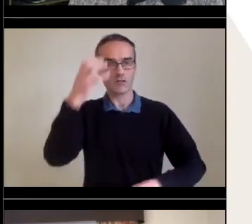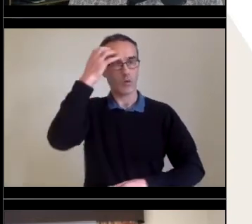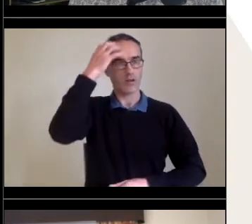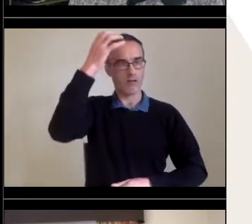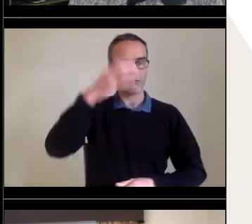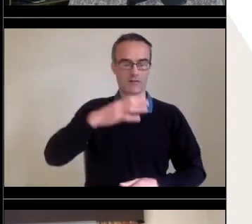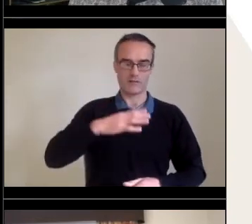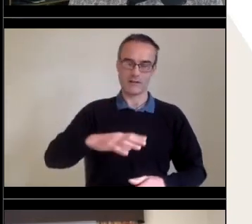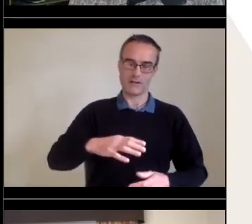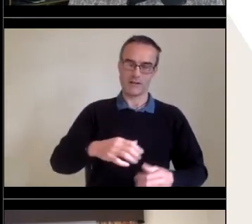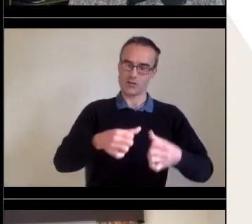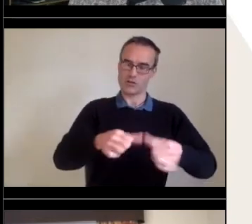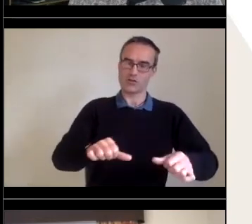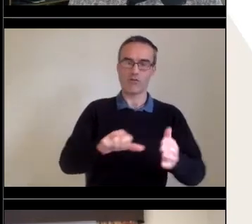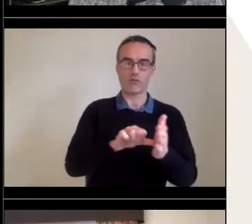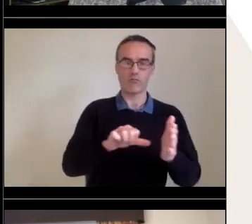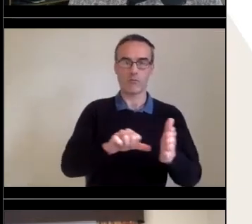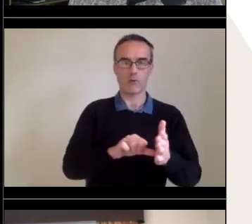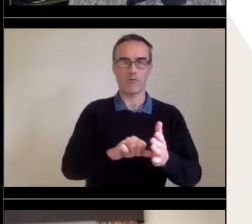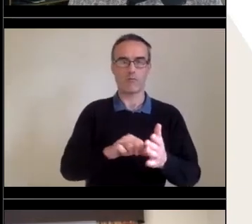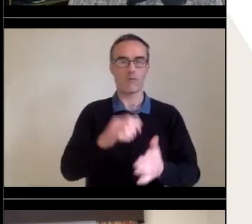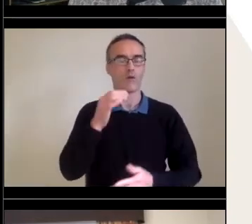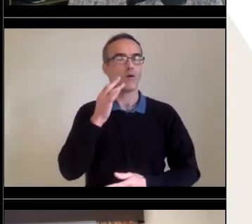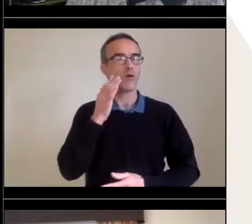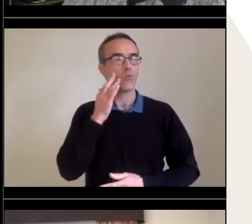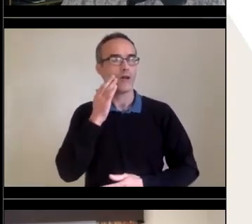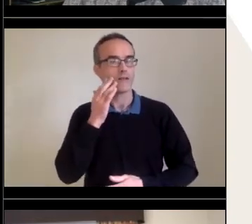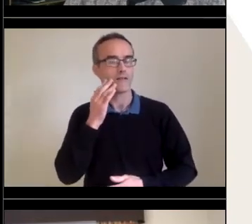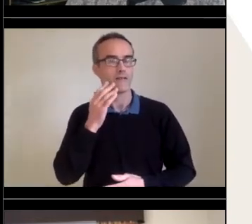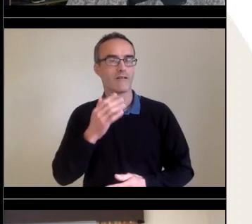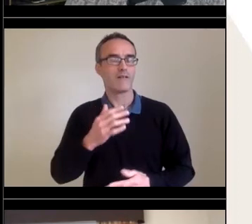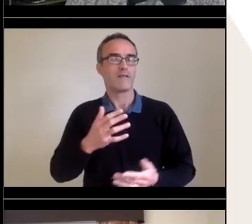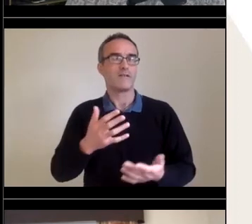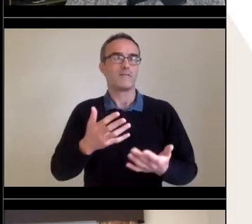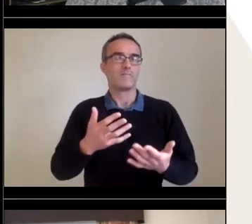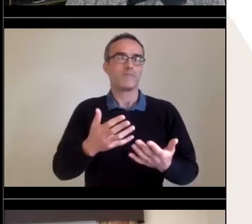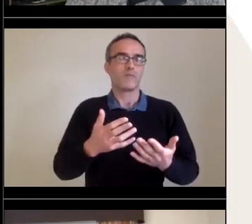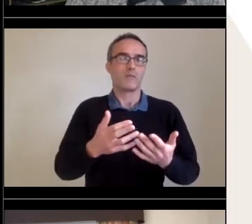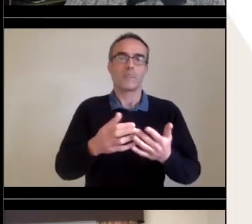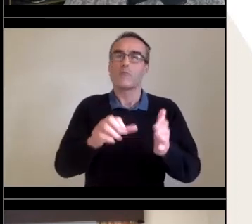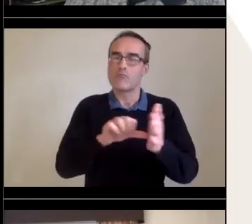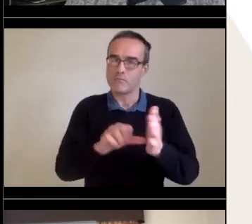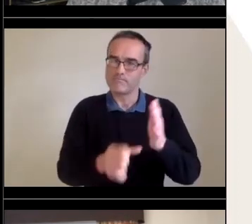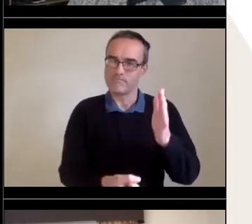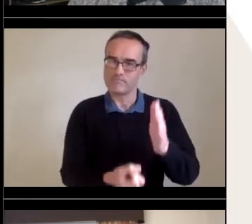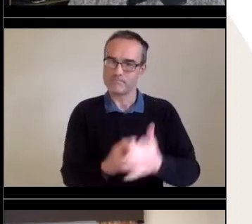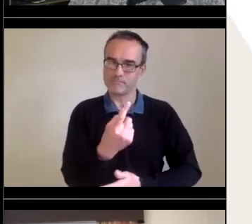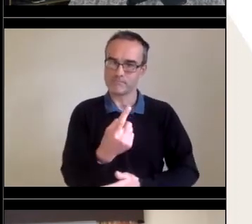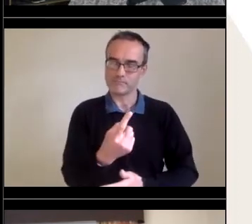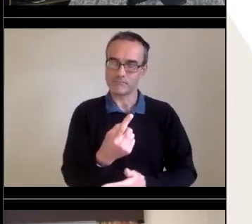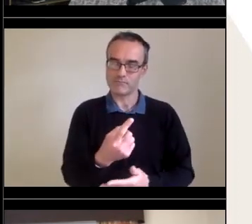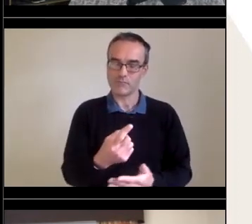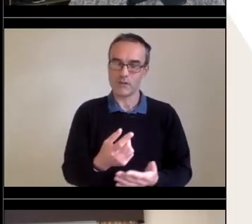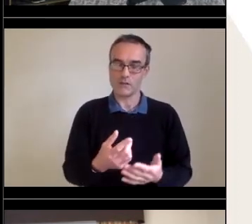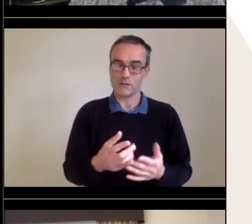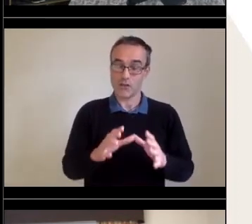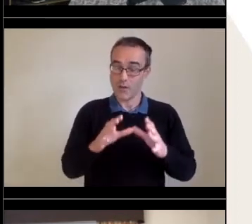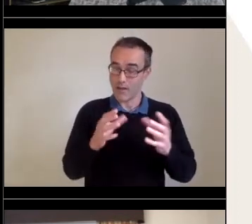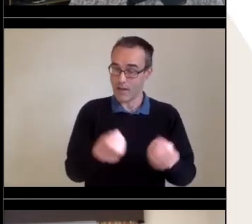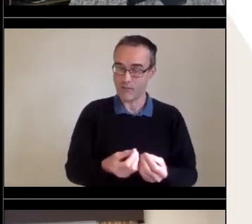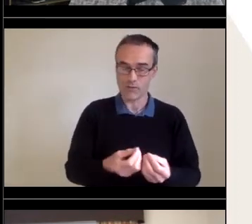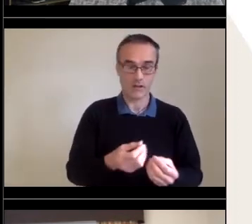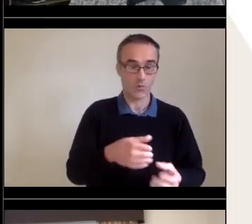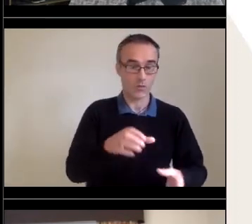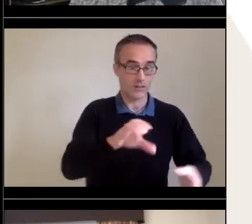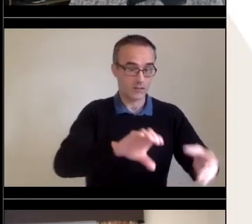pieces of those unintended consequences. So I think the pace of change in technology across the whole of science and engineering and innovation is